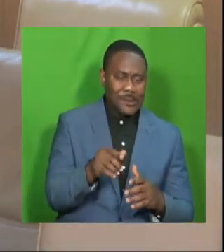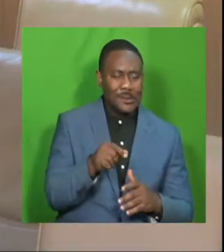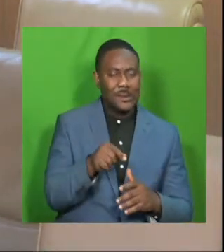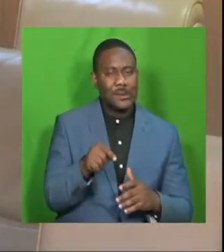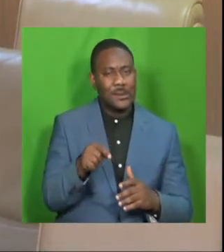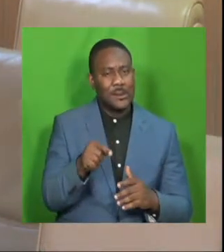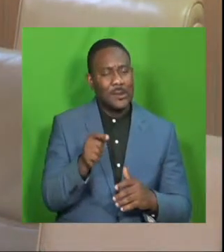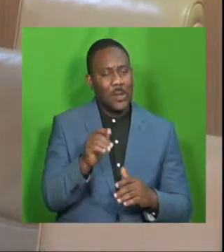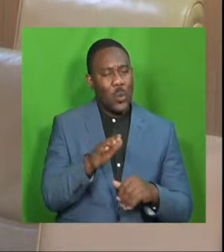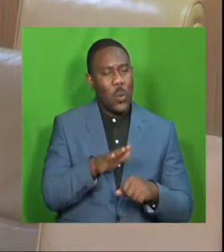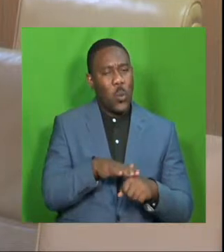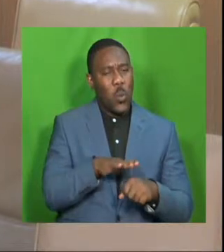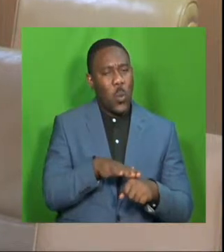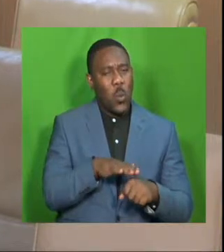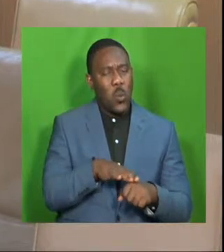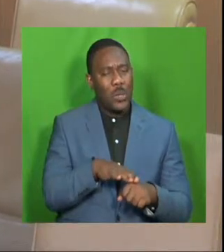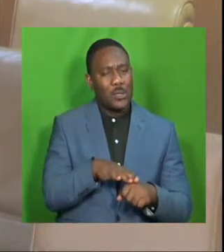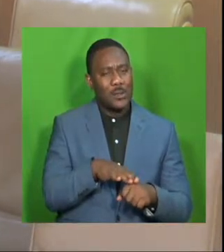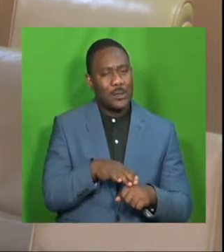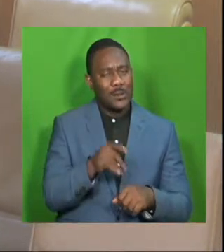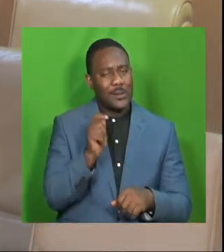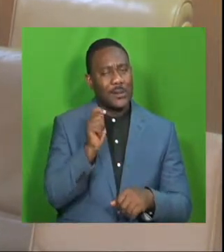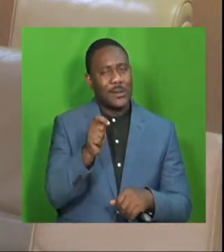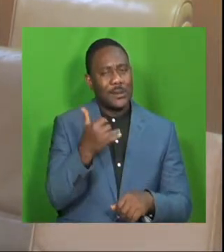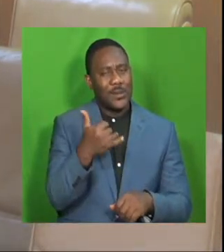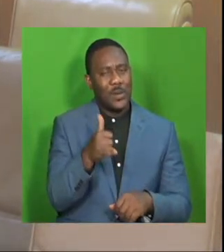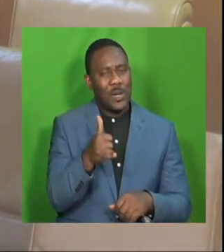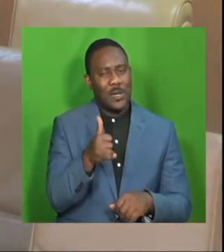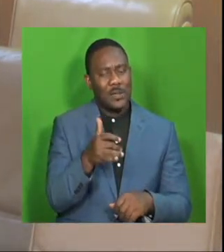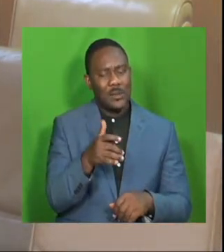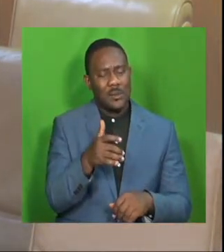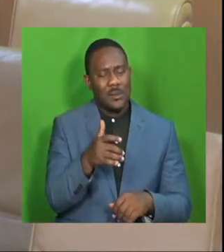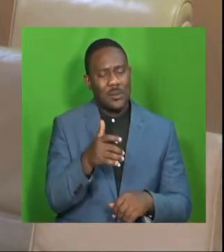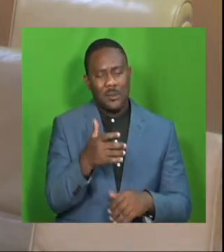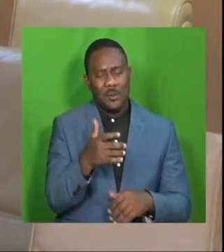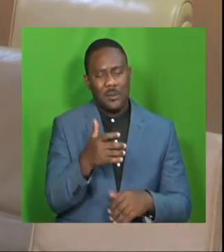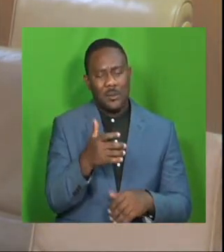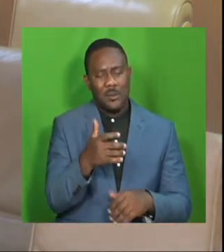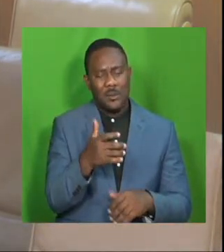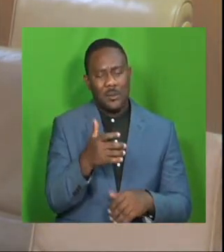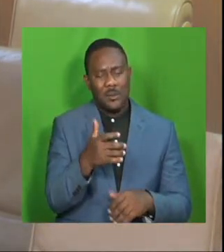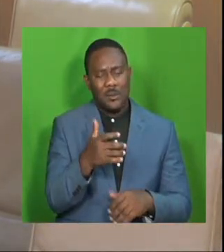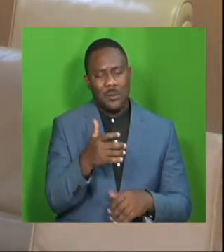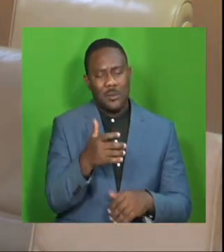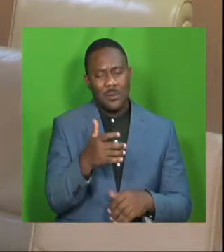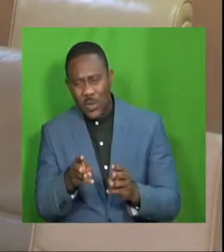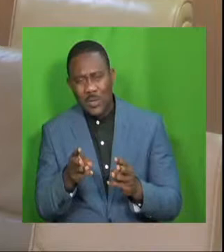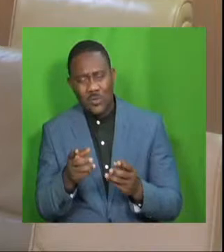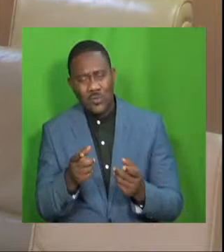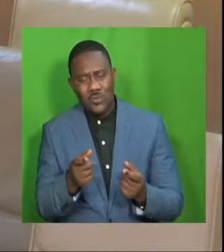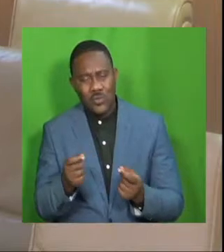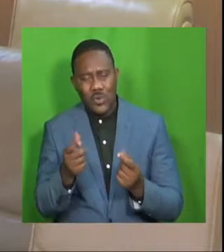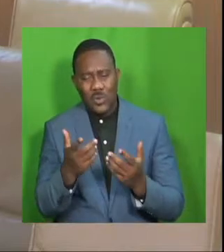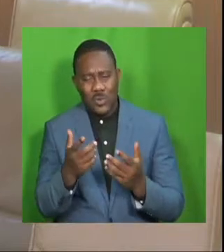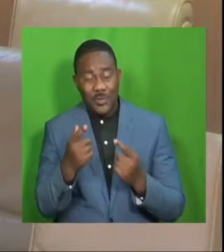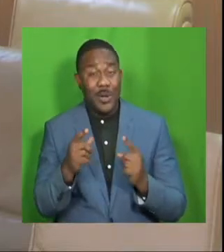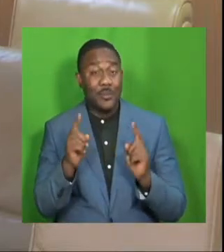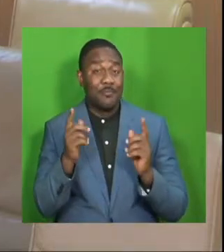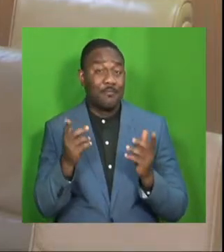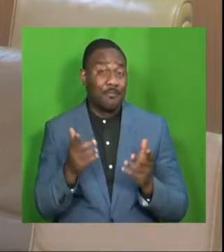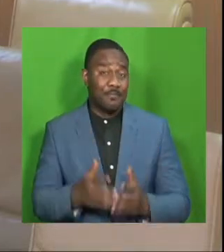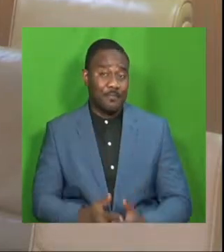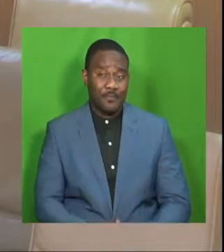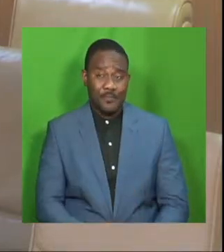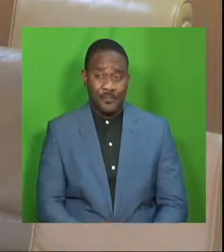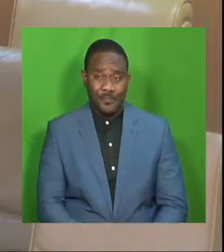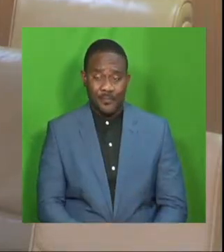EU requirements. What specific balance are you trying to achieve with this?